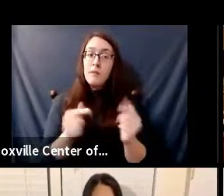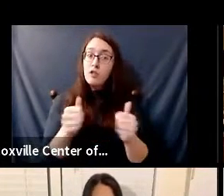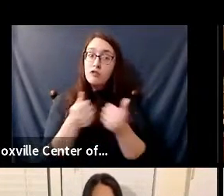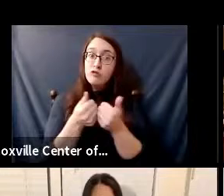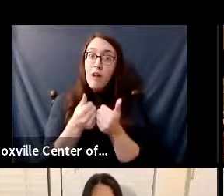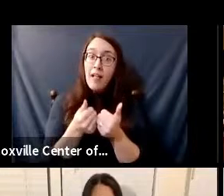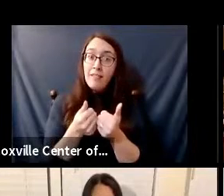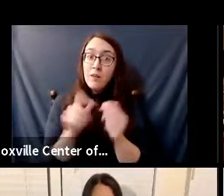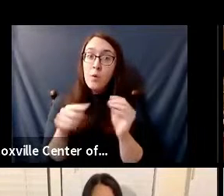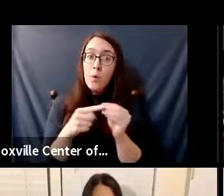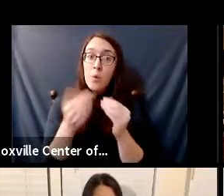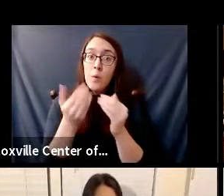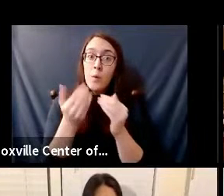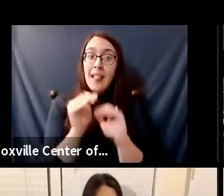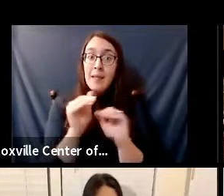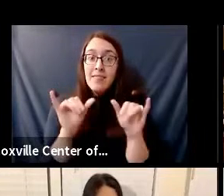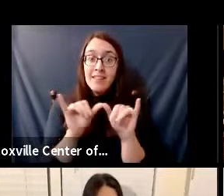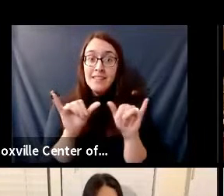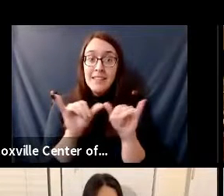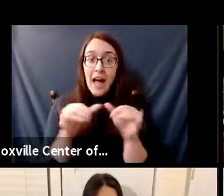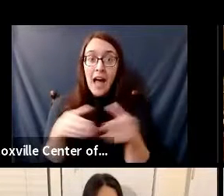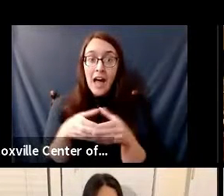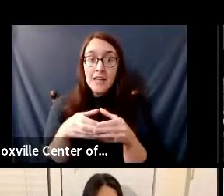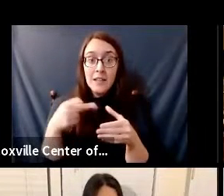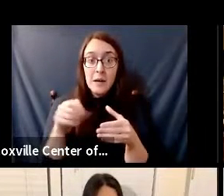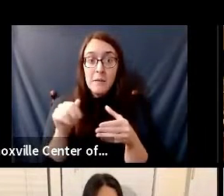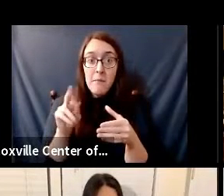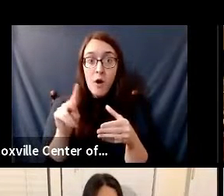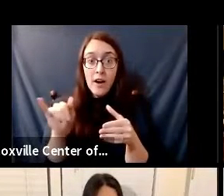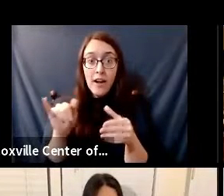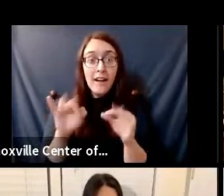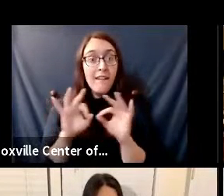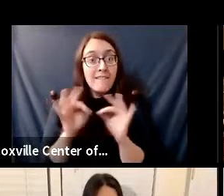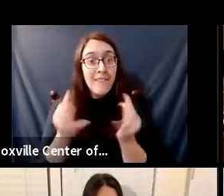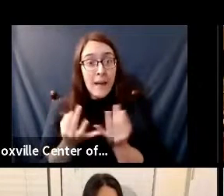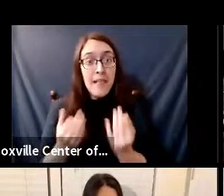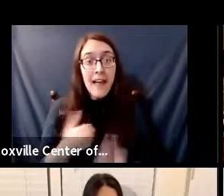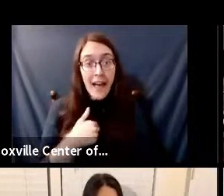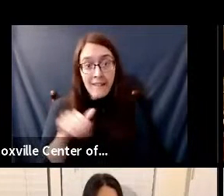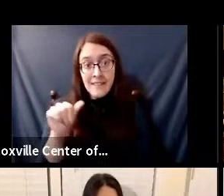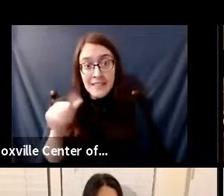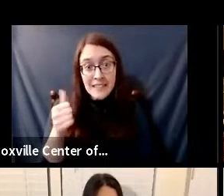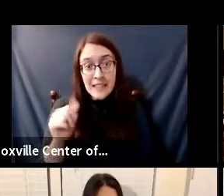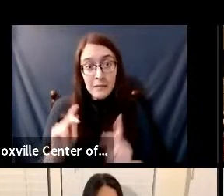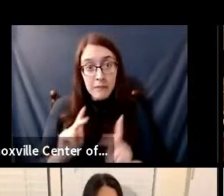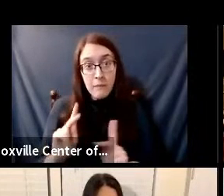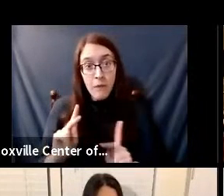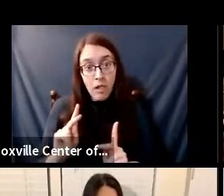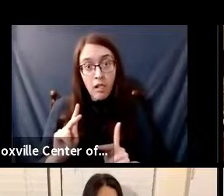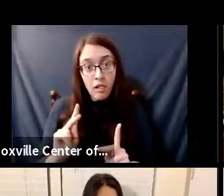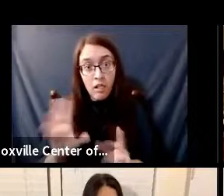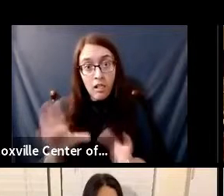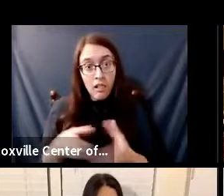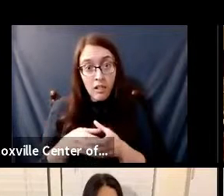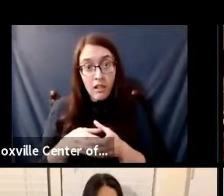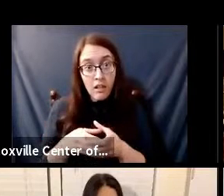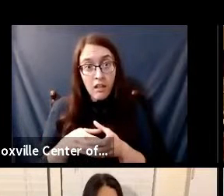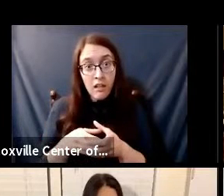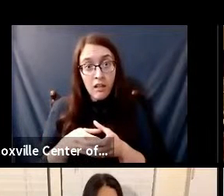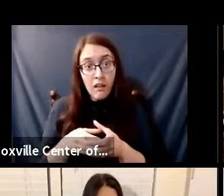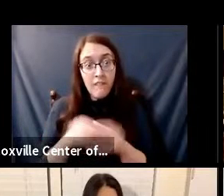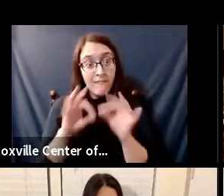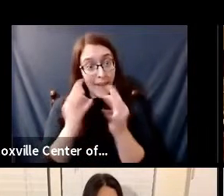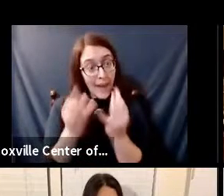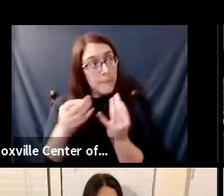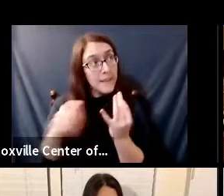party size was a family who has 10 people in it. I mean, that's a big family, but there are